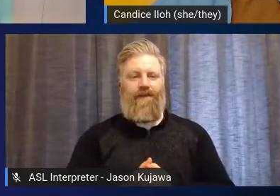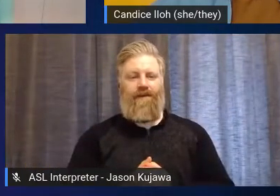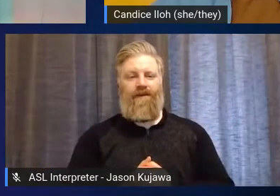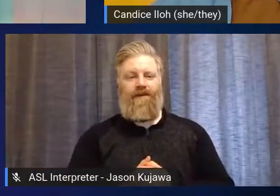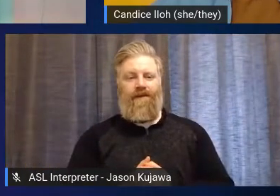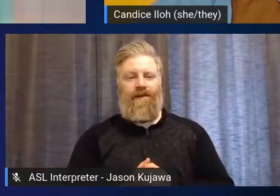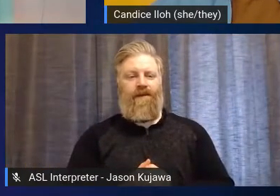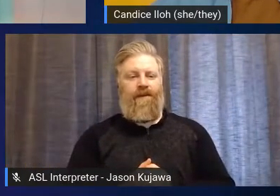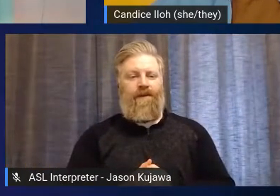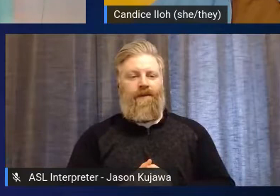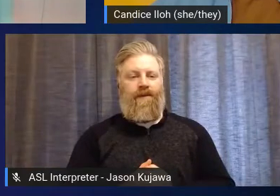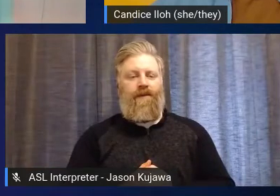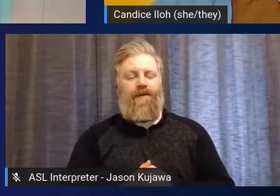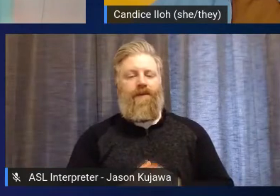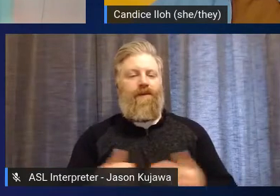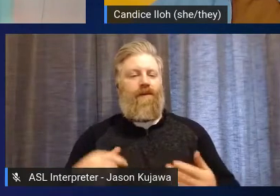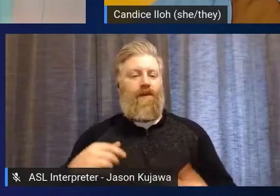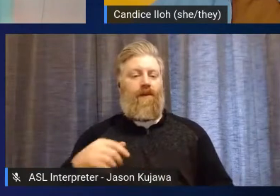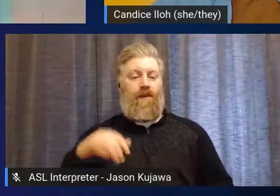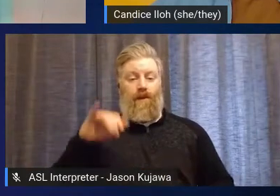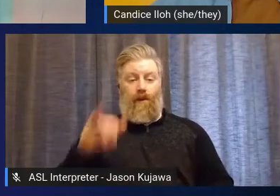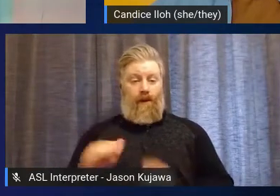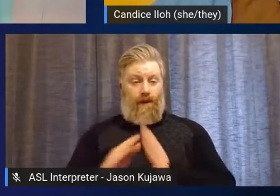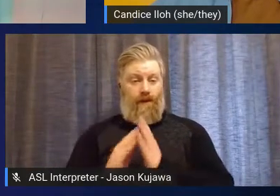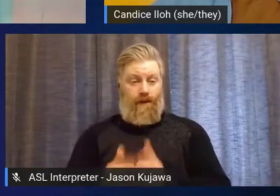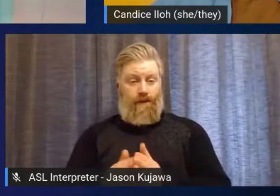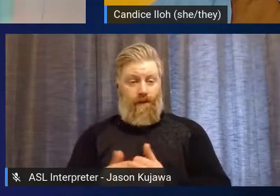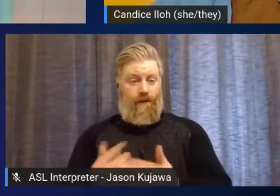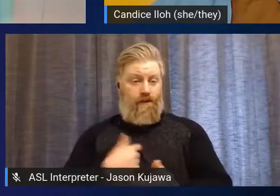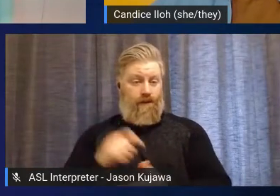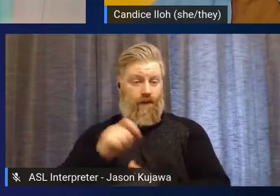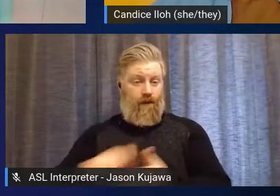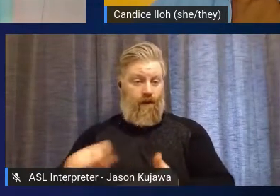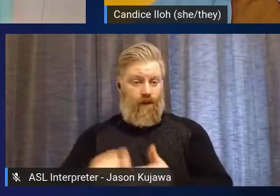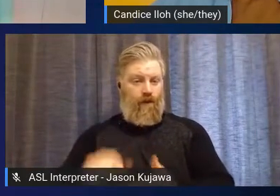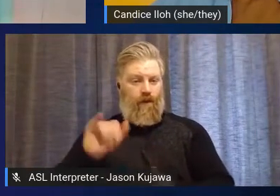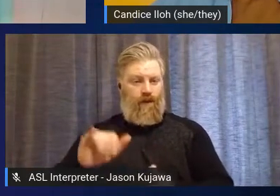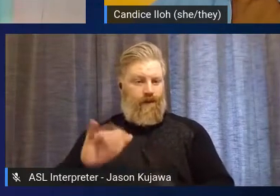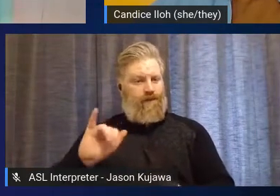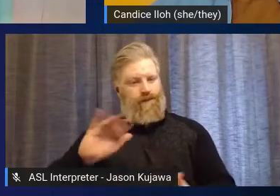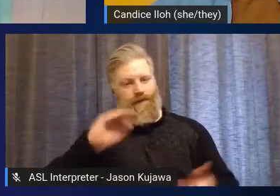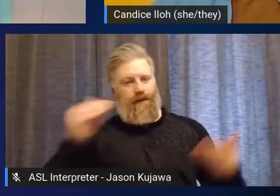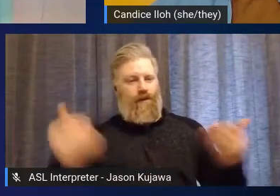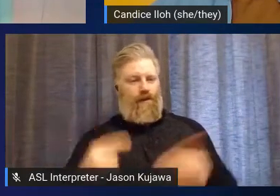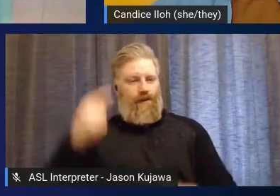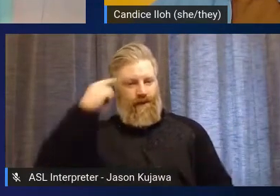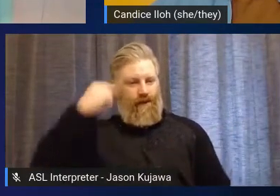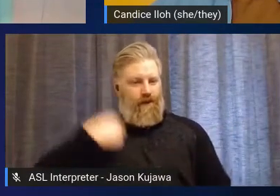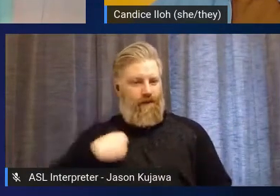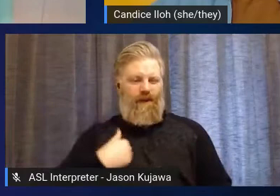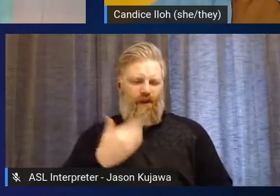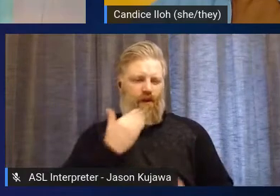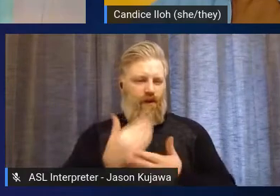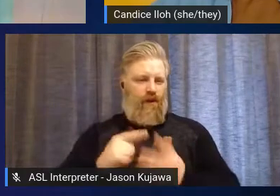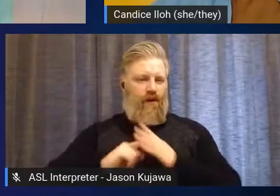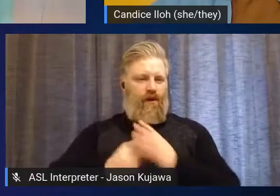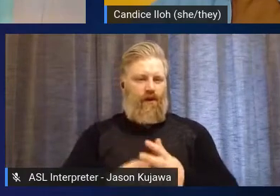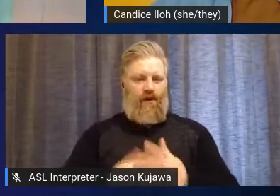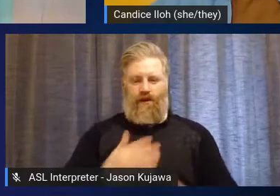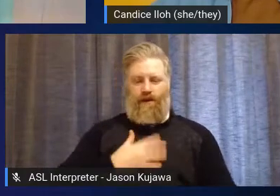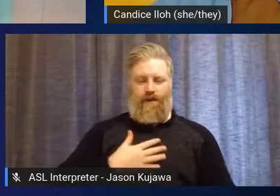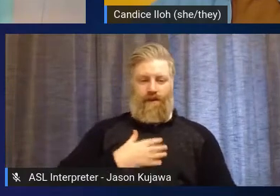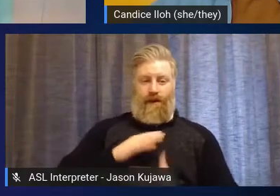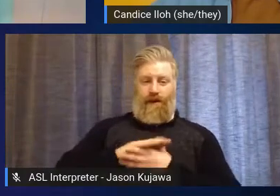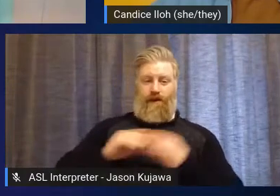me. So this book was kind of an introduction to me. And it's a good start for me where I shared my personal story